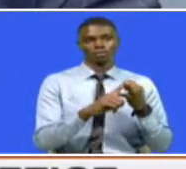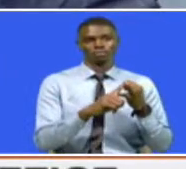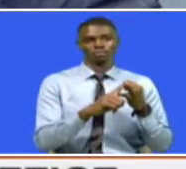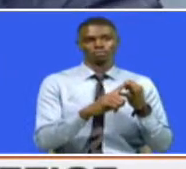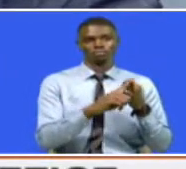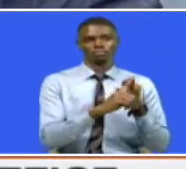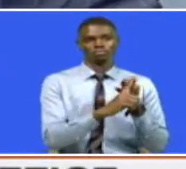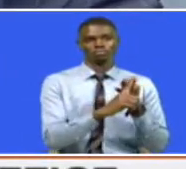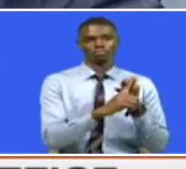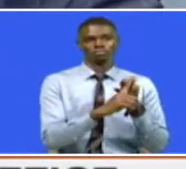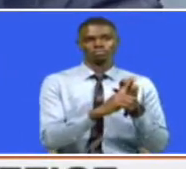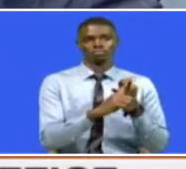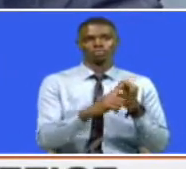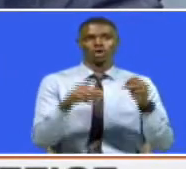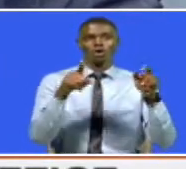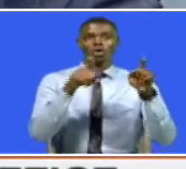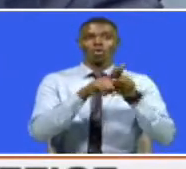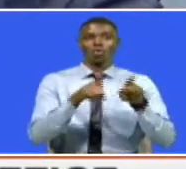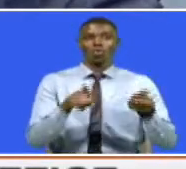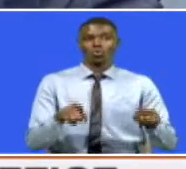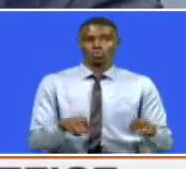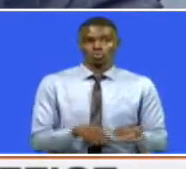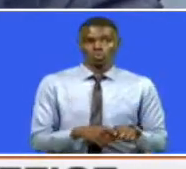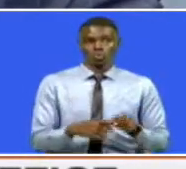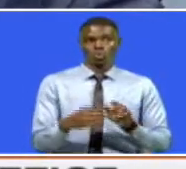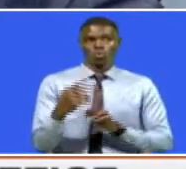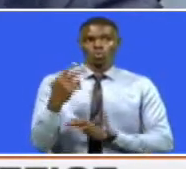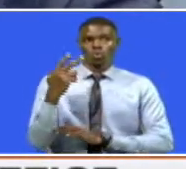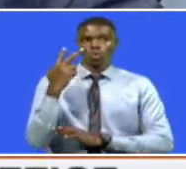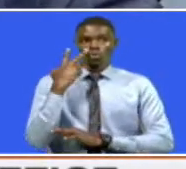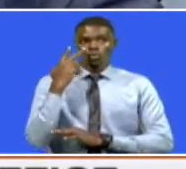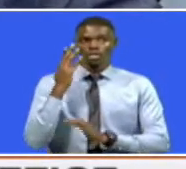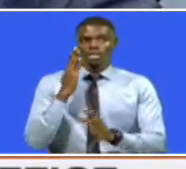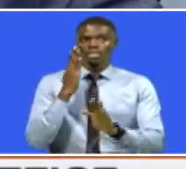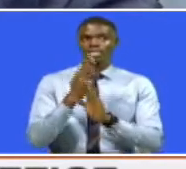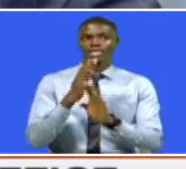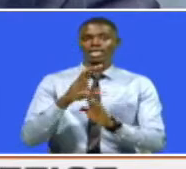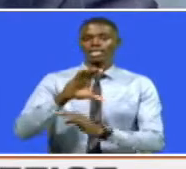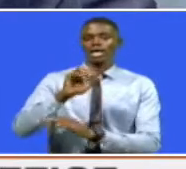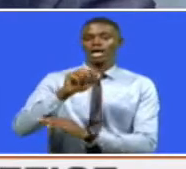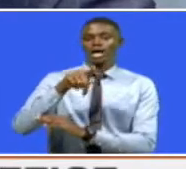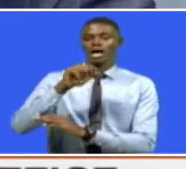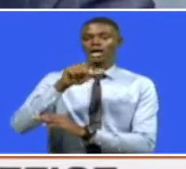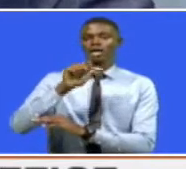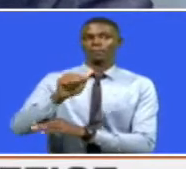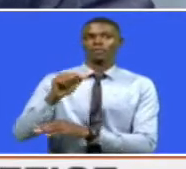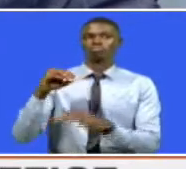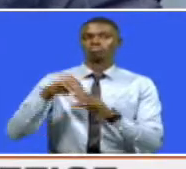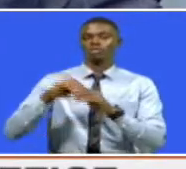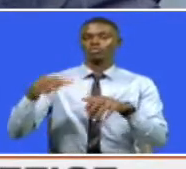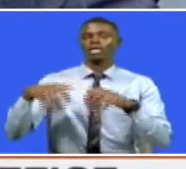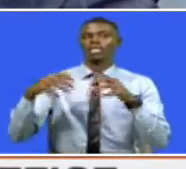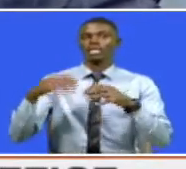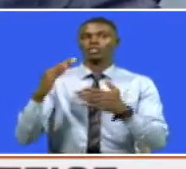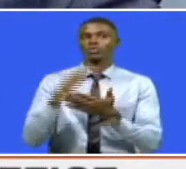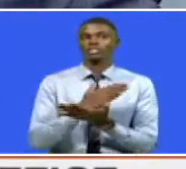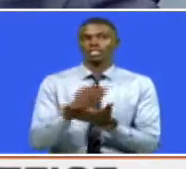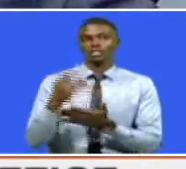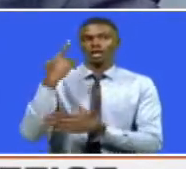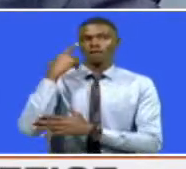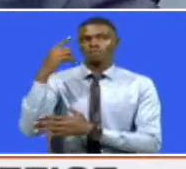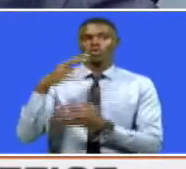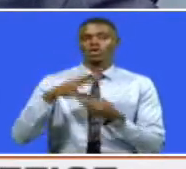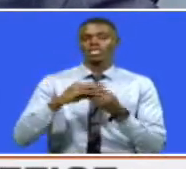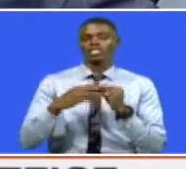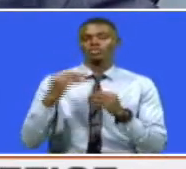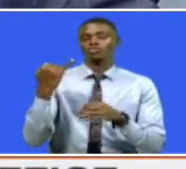Two, we are also looking at direct capital injection into the agricultural sector for purposes of